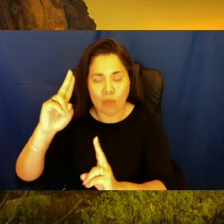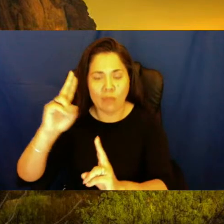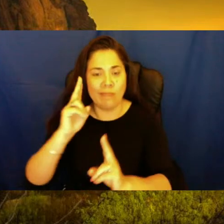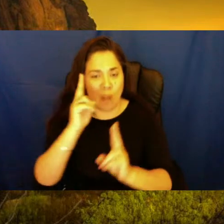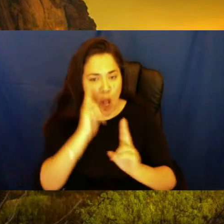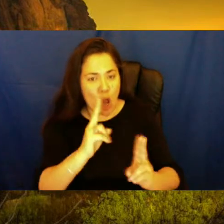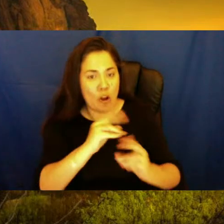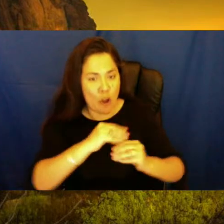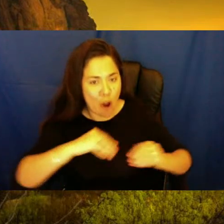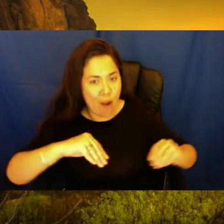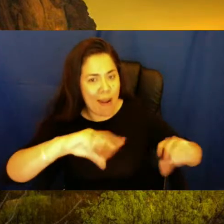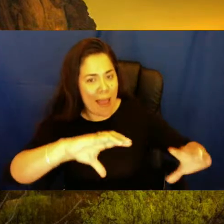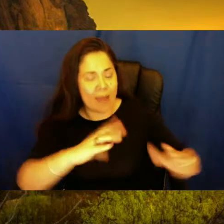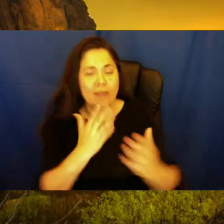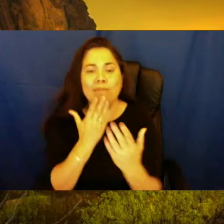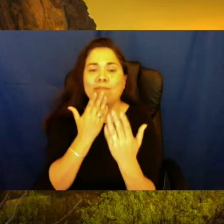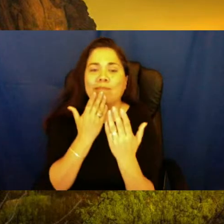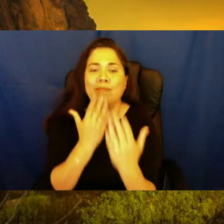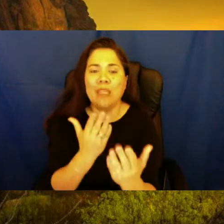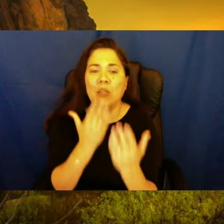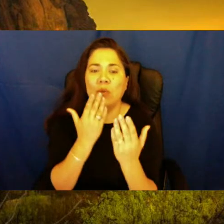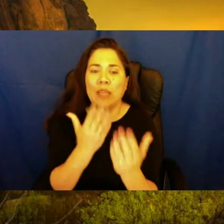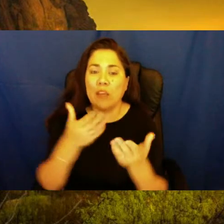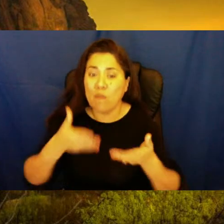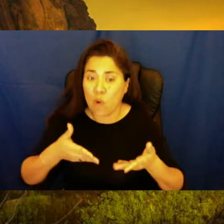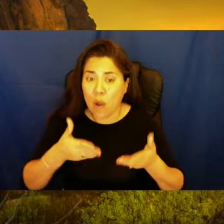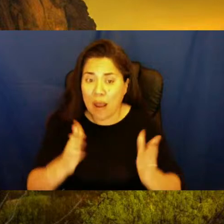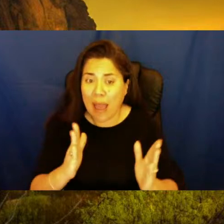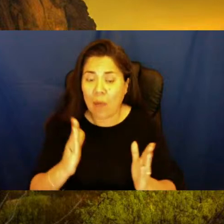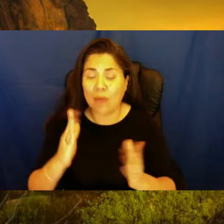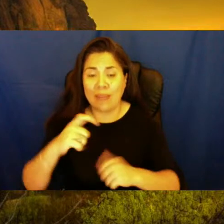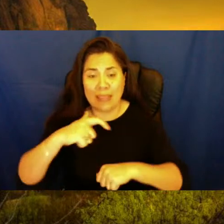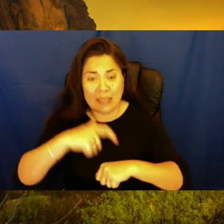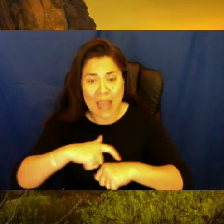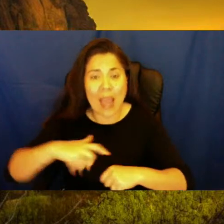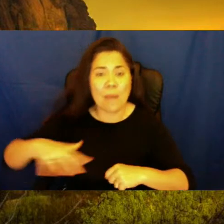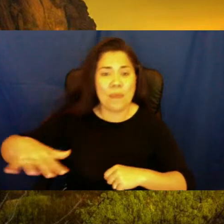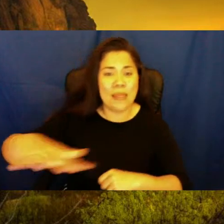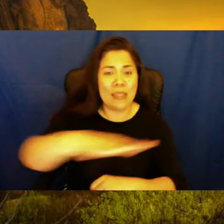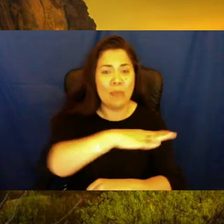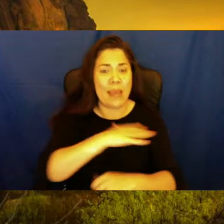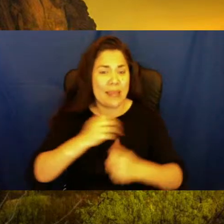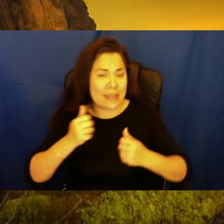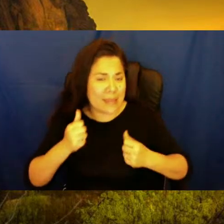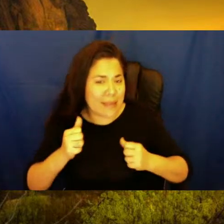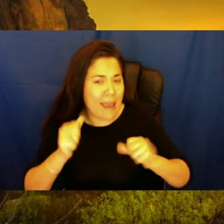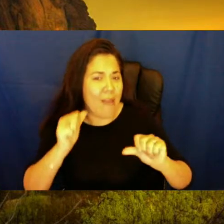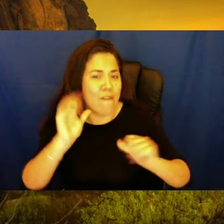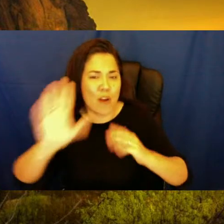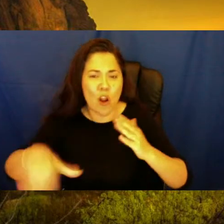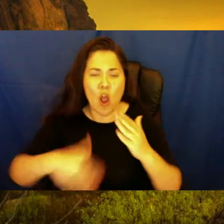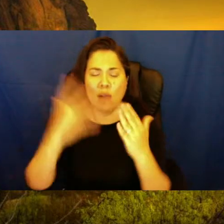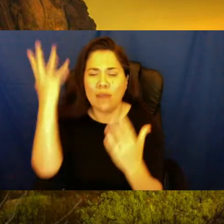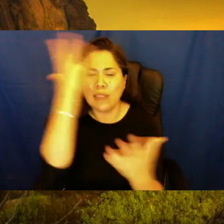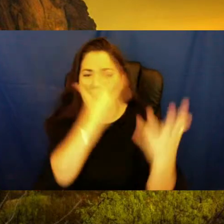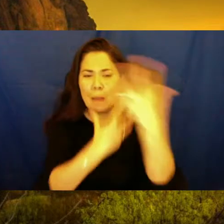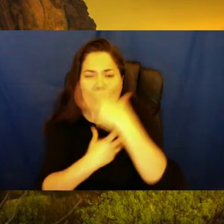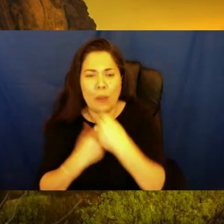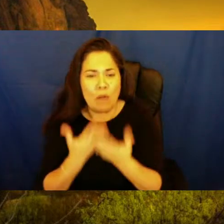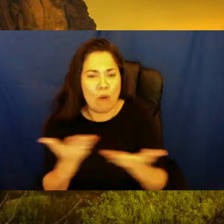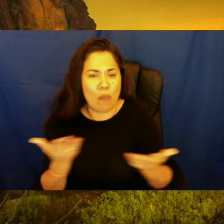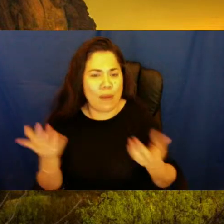give thanks for allowing this time, this space, this effort, and all of this all of this beauty in